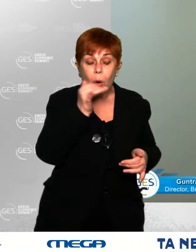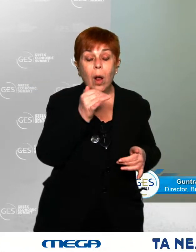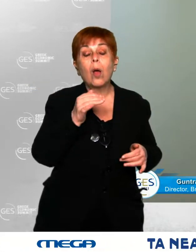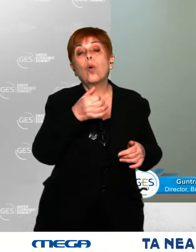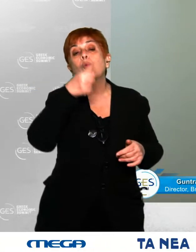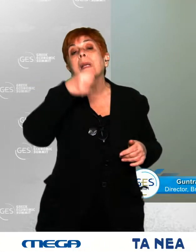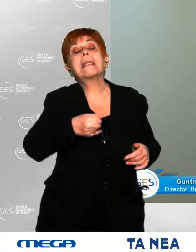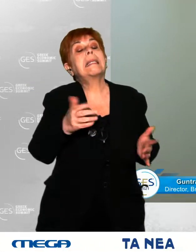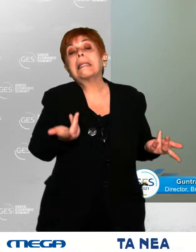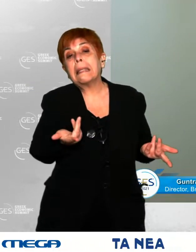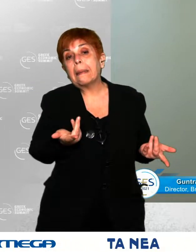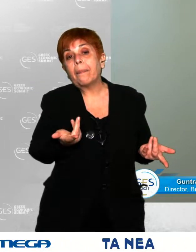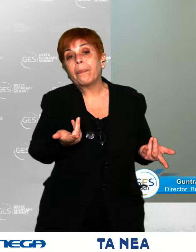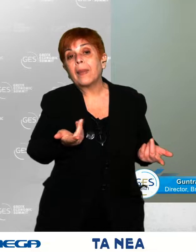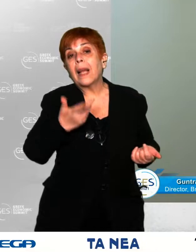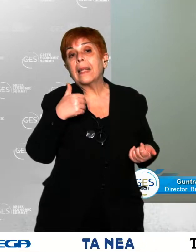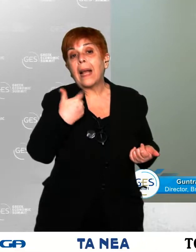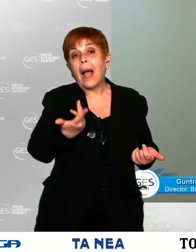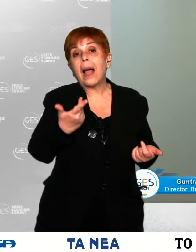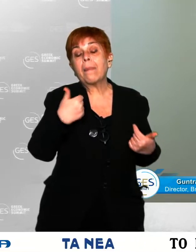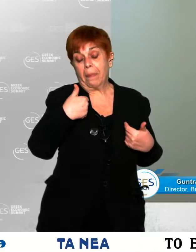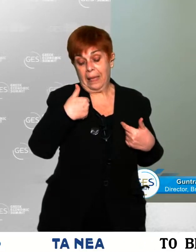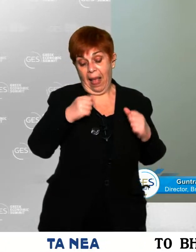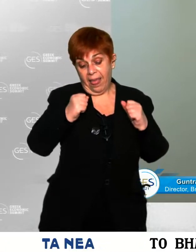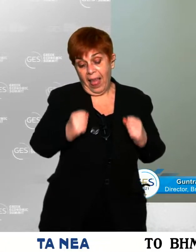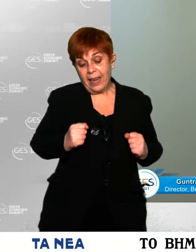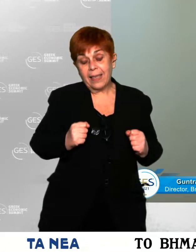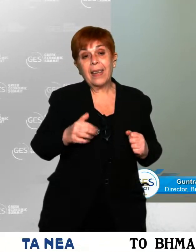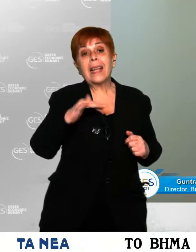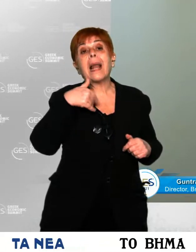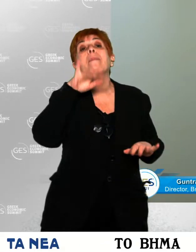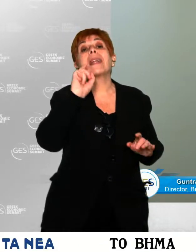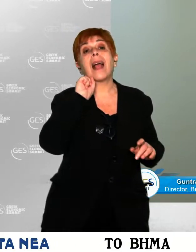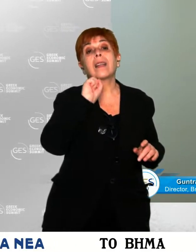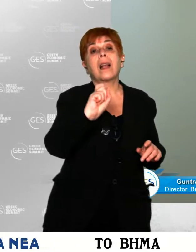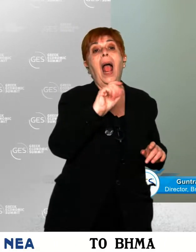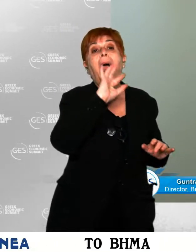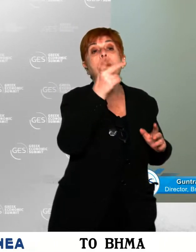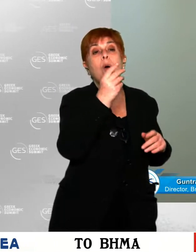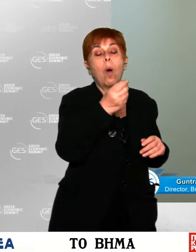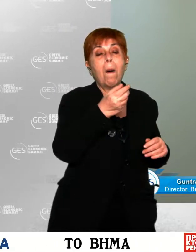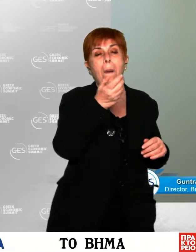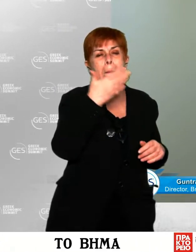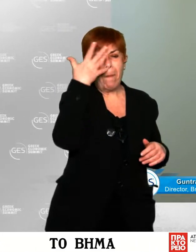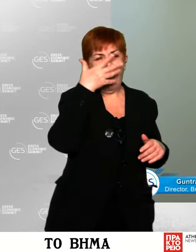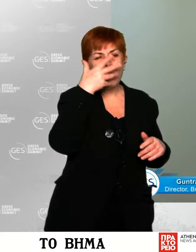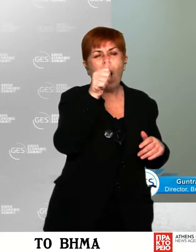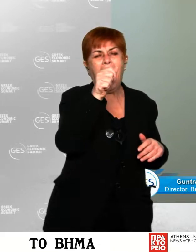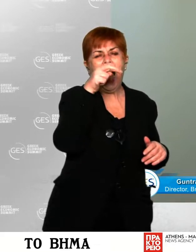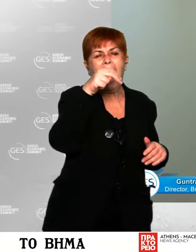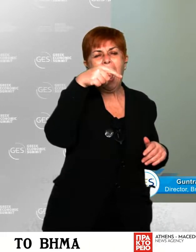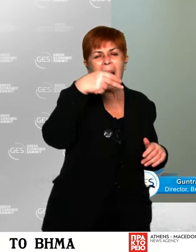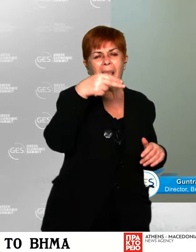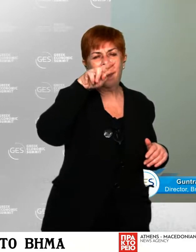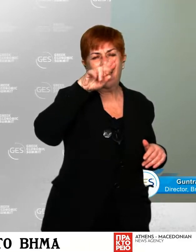we are able to decarbonize our economic system in the next 30 years, or